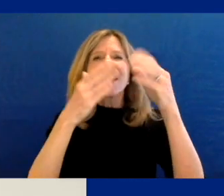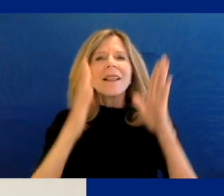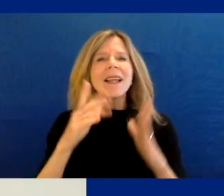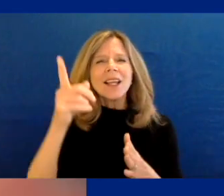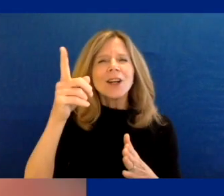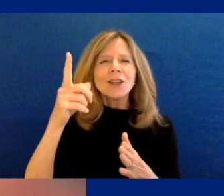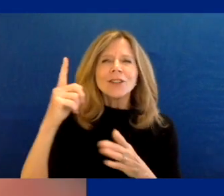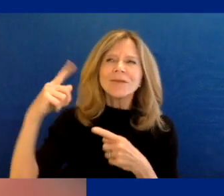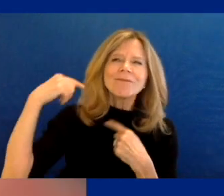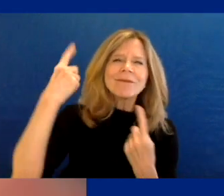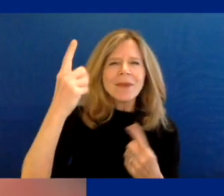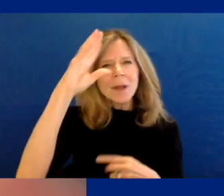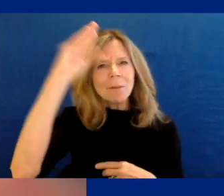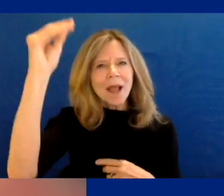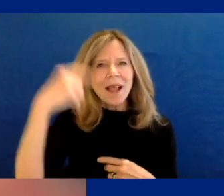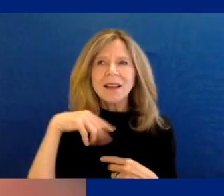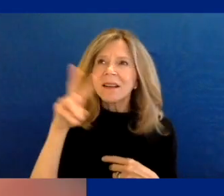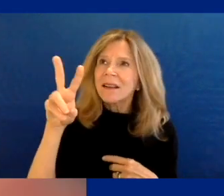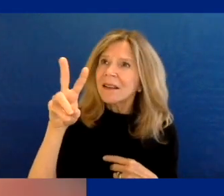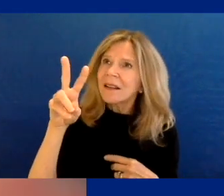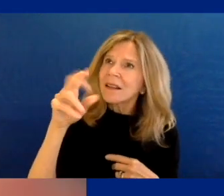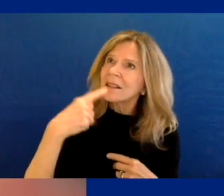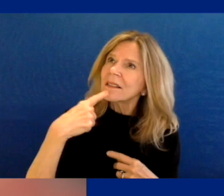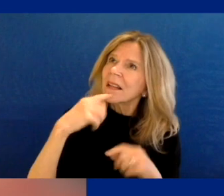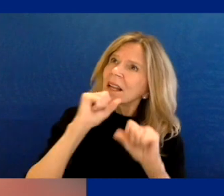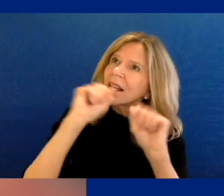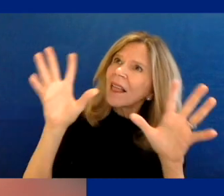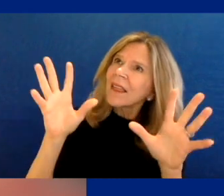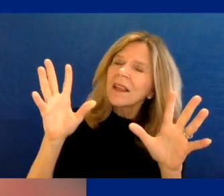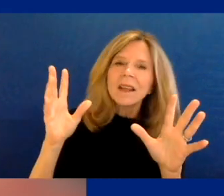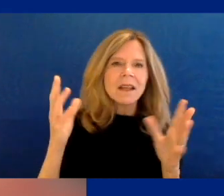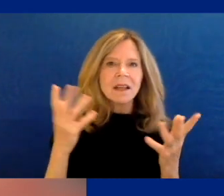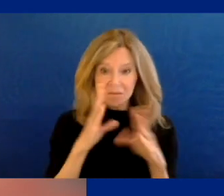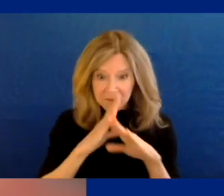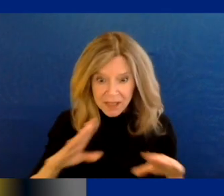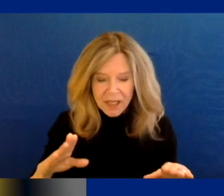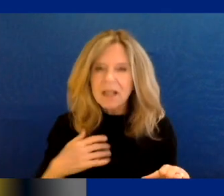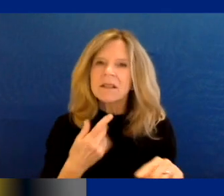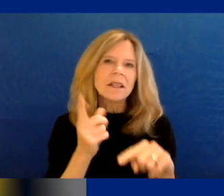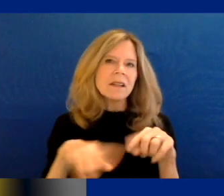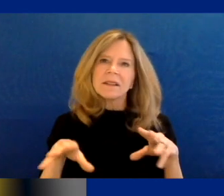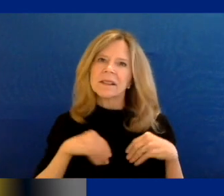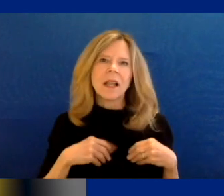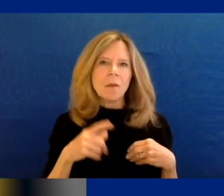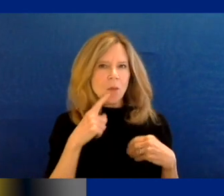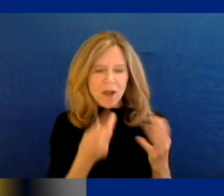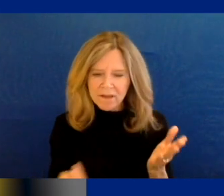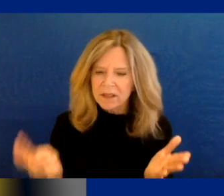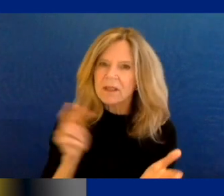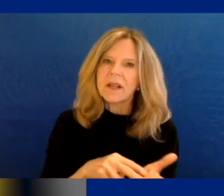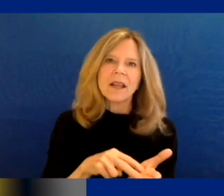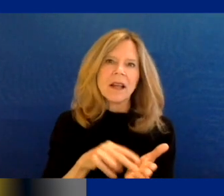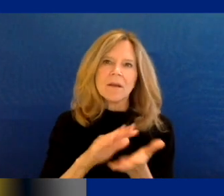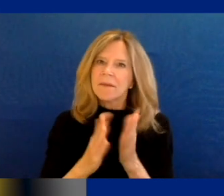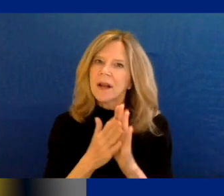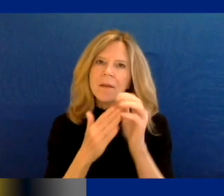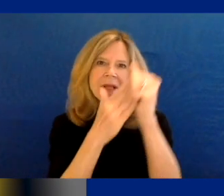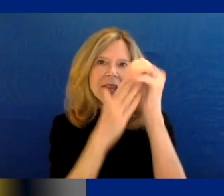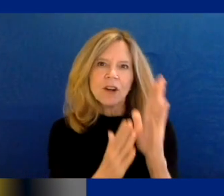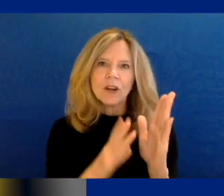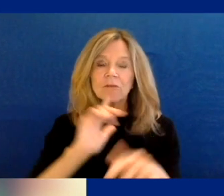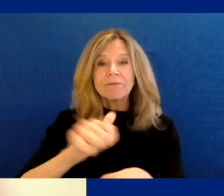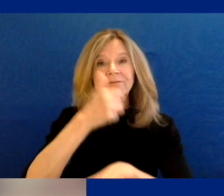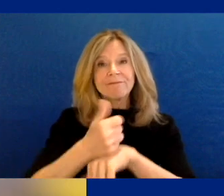speaking out. And we felt that we needed to break the silence and we needed to stand up and become the leaders that we needed in